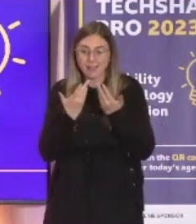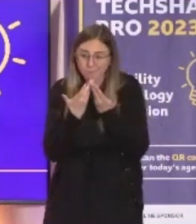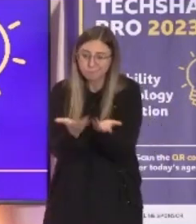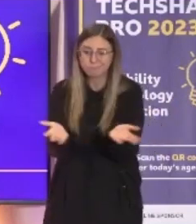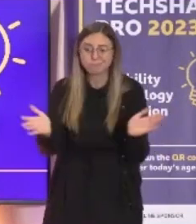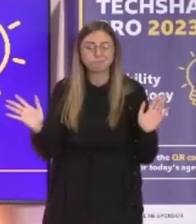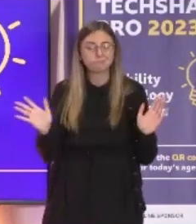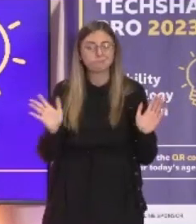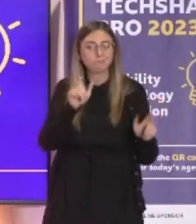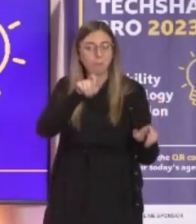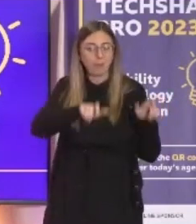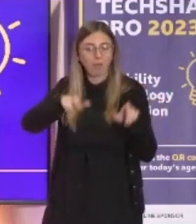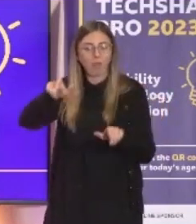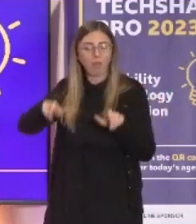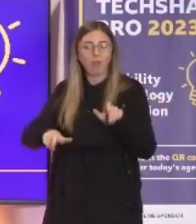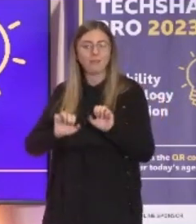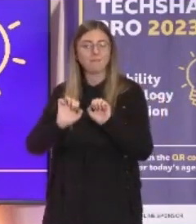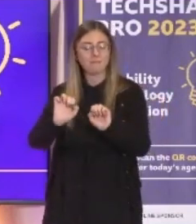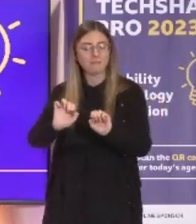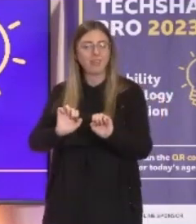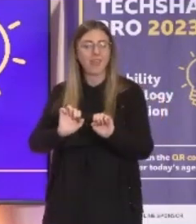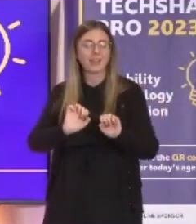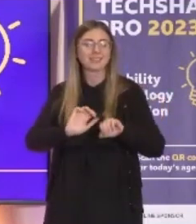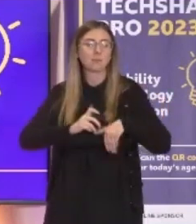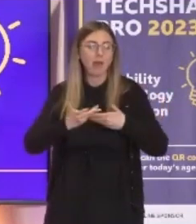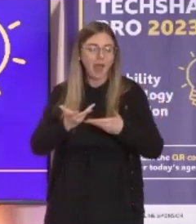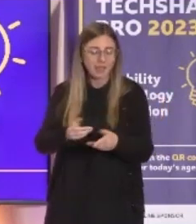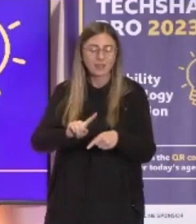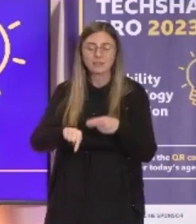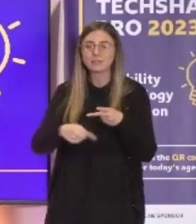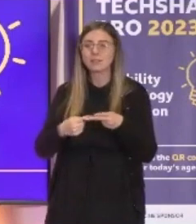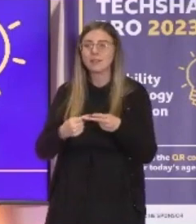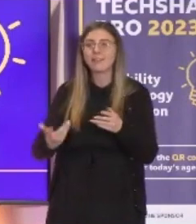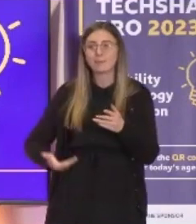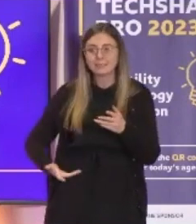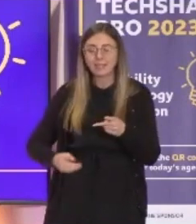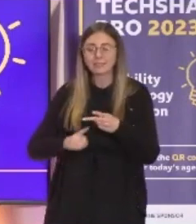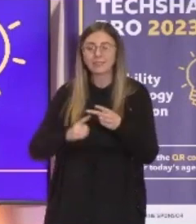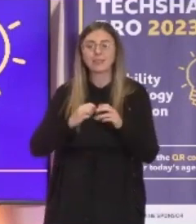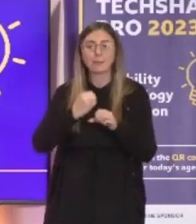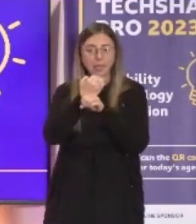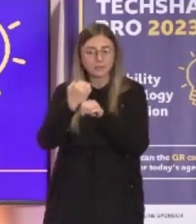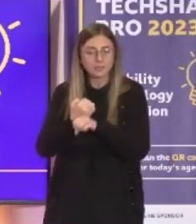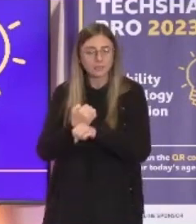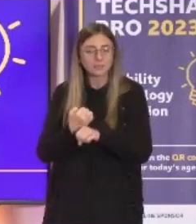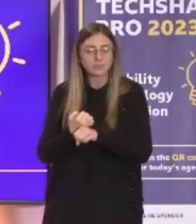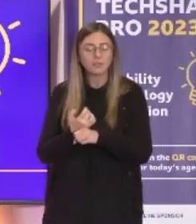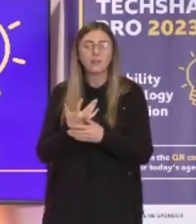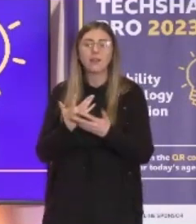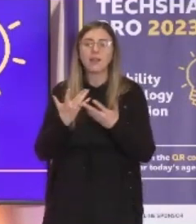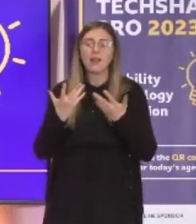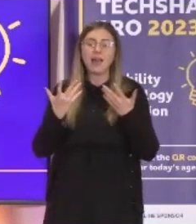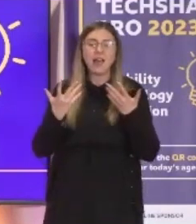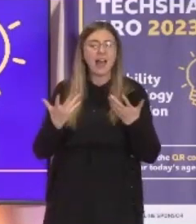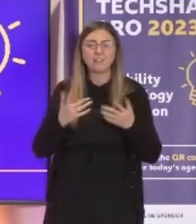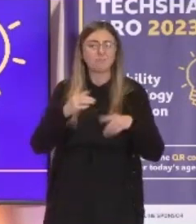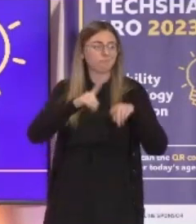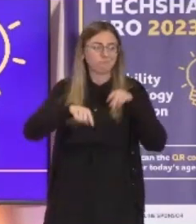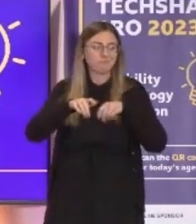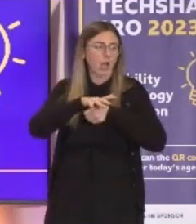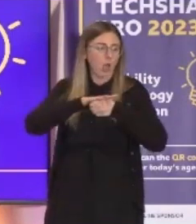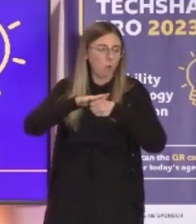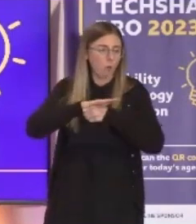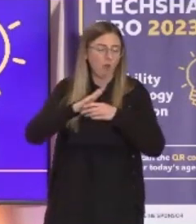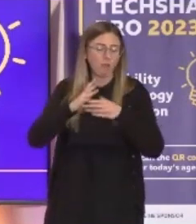whole range of different people from the supply side, the companies that are building stuff. And then we've obviously got relations with all sorts of different